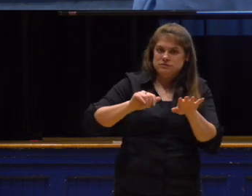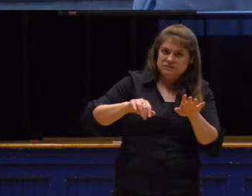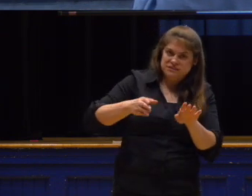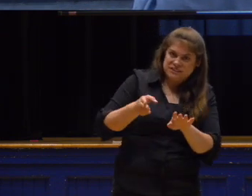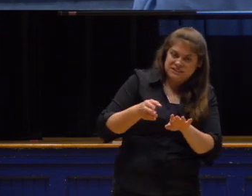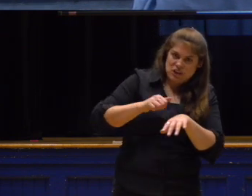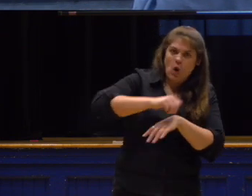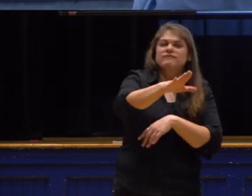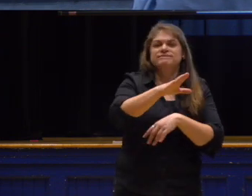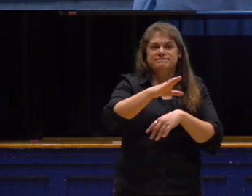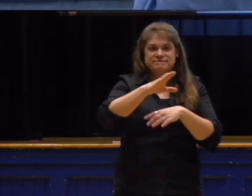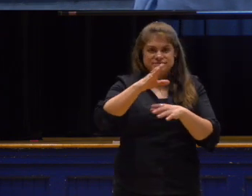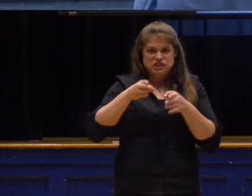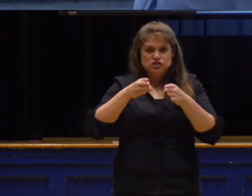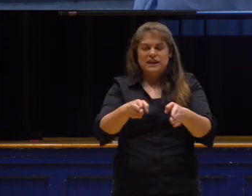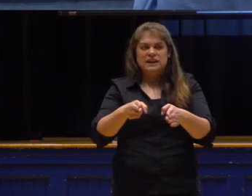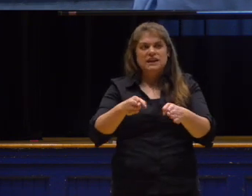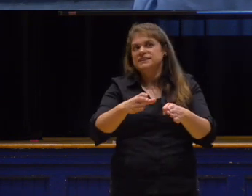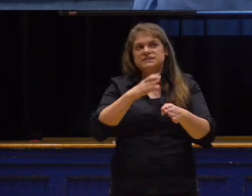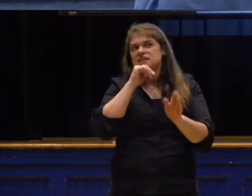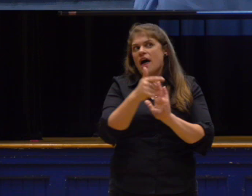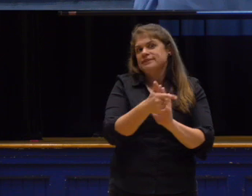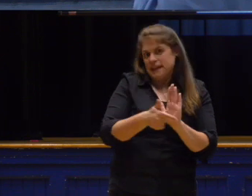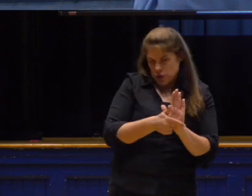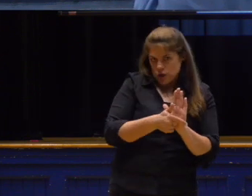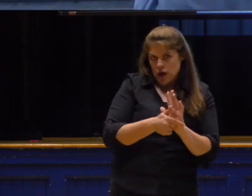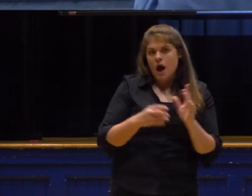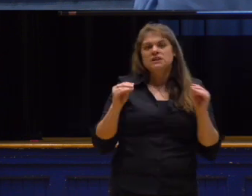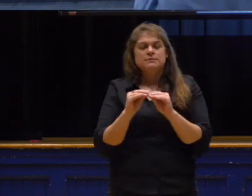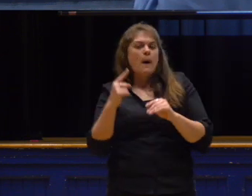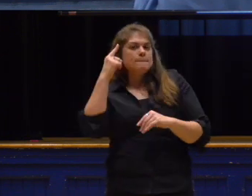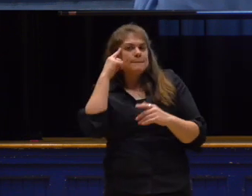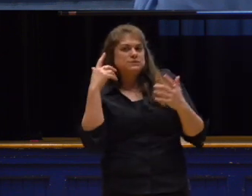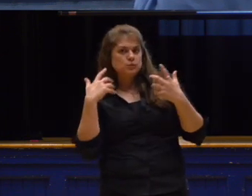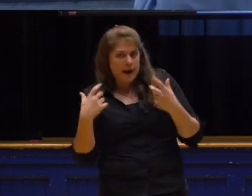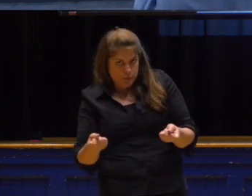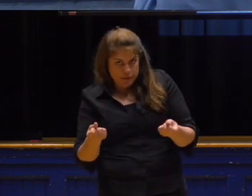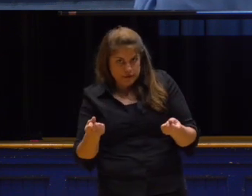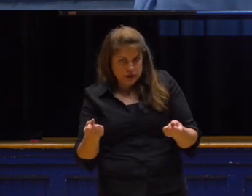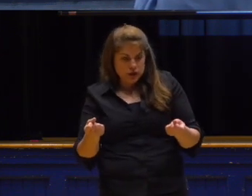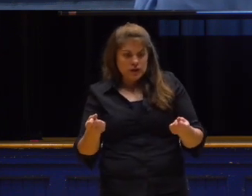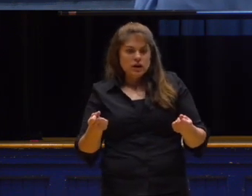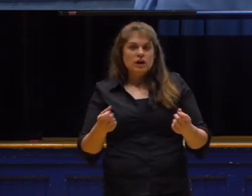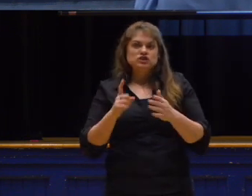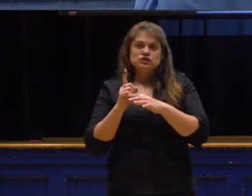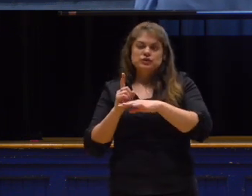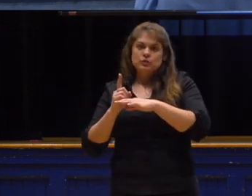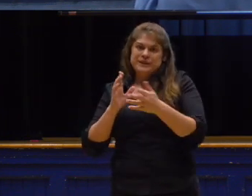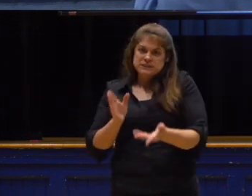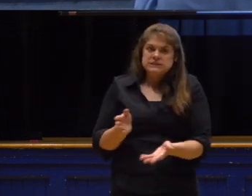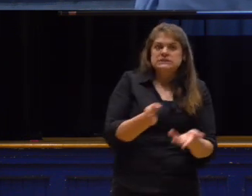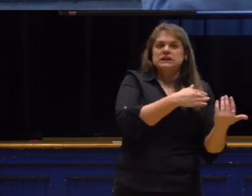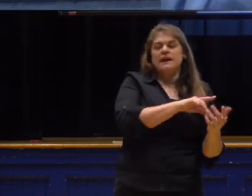more of rather than a legal thing, becomes a mental health, becomes where are we bringing these people and are they going to come right back? So what we're trying